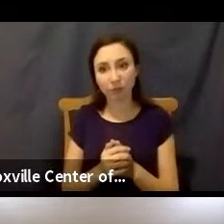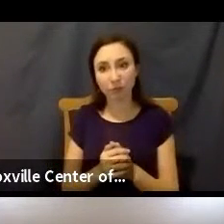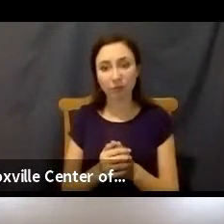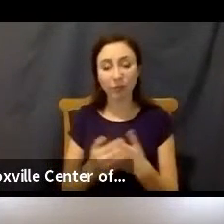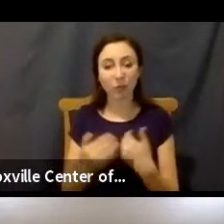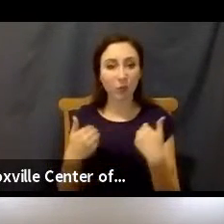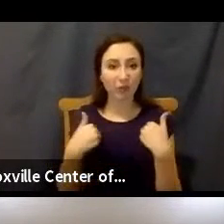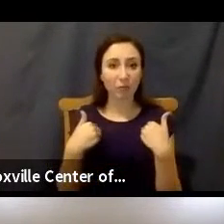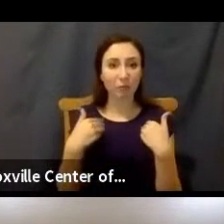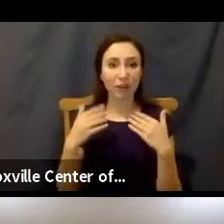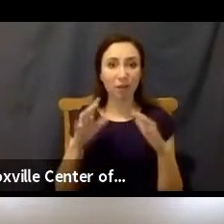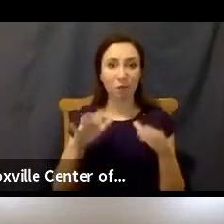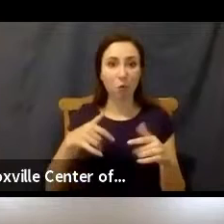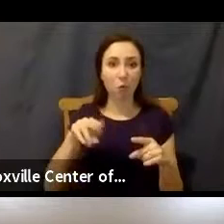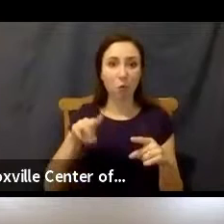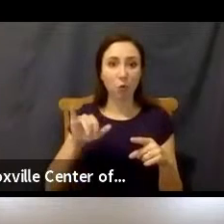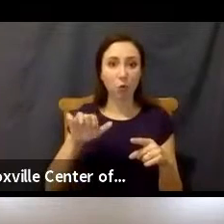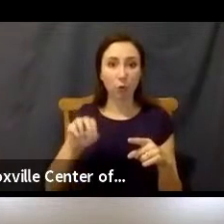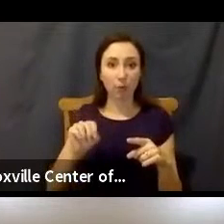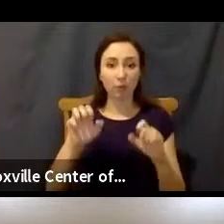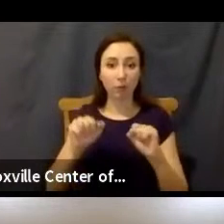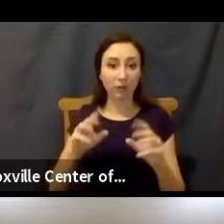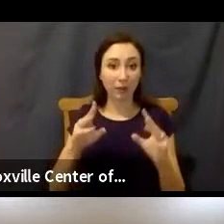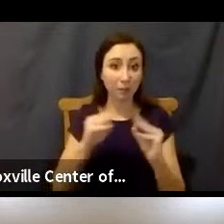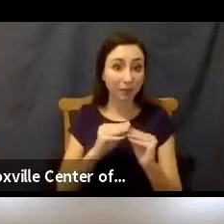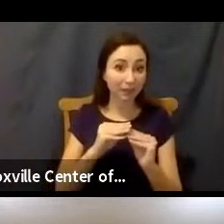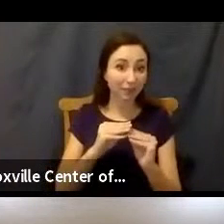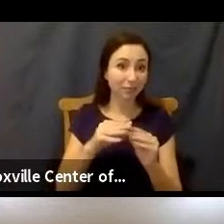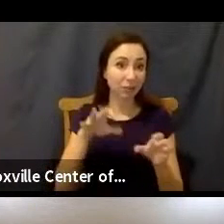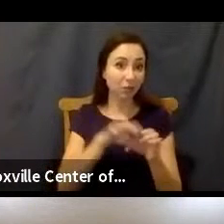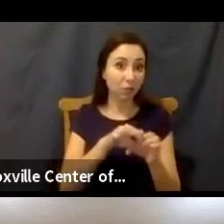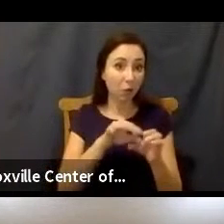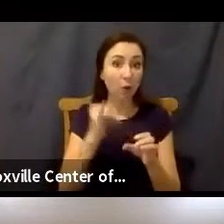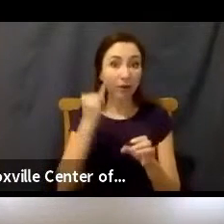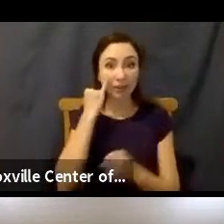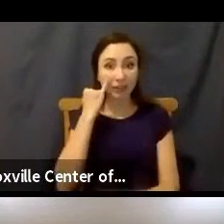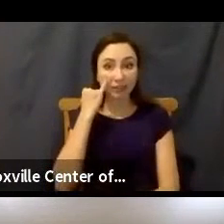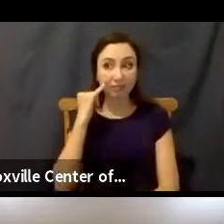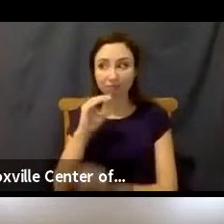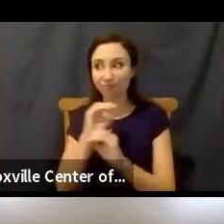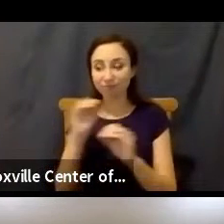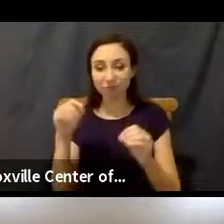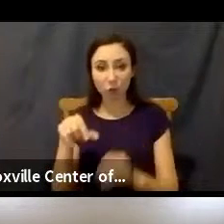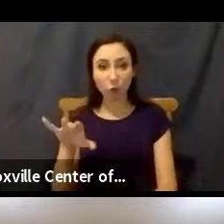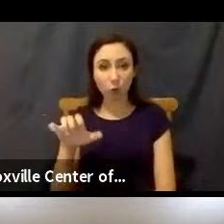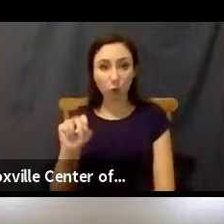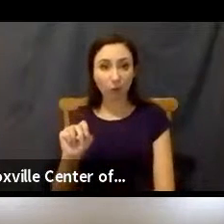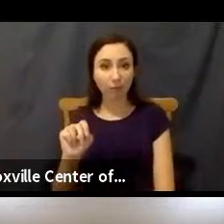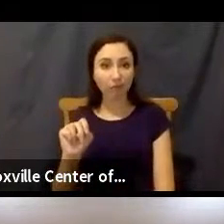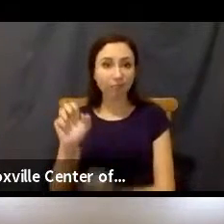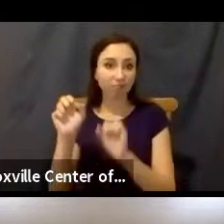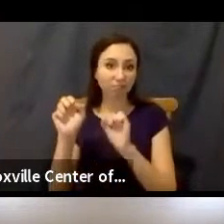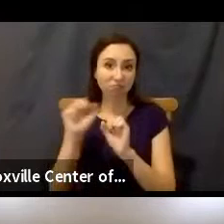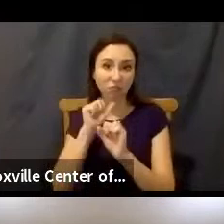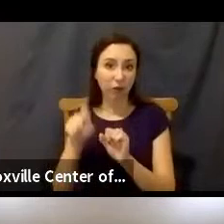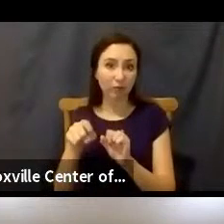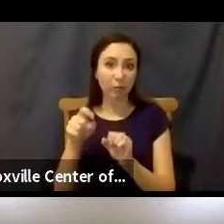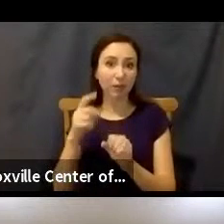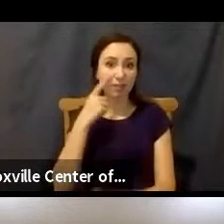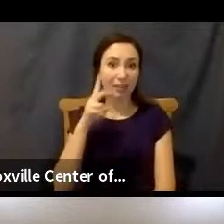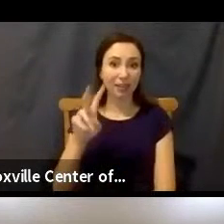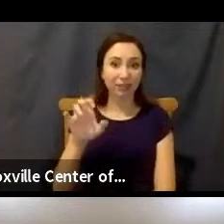meet and vote. If we don't have a quorum, we can meet and not vote. So I don't see a reason to change that one. So I think Veterans Day is a bigger deal. I